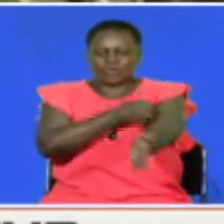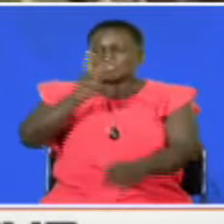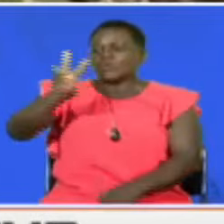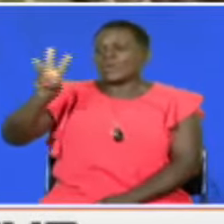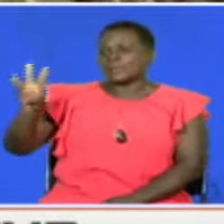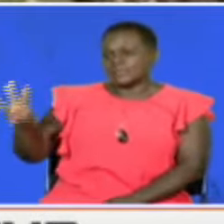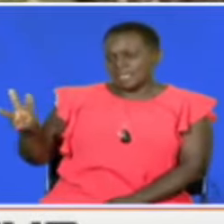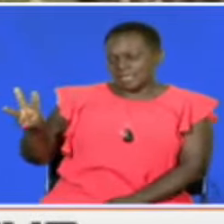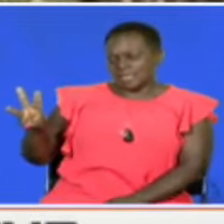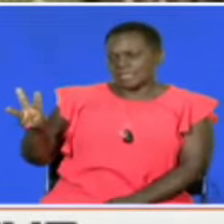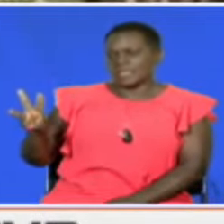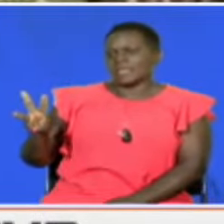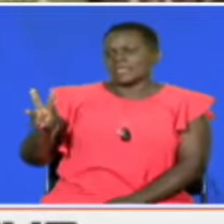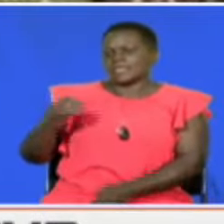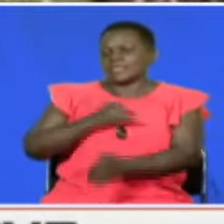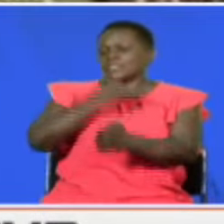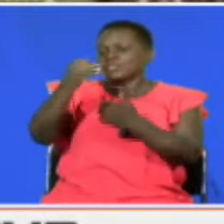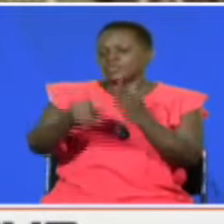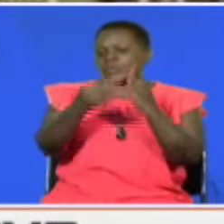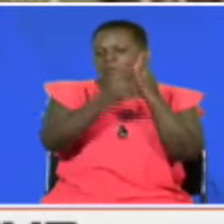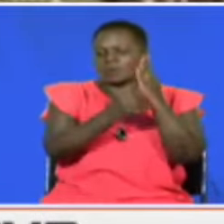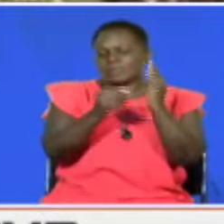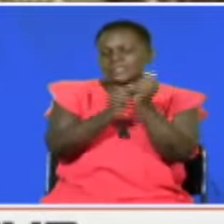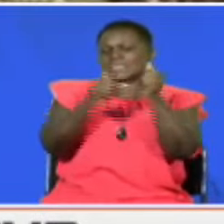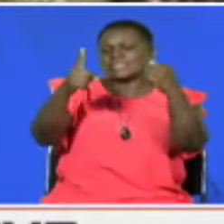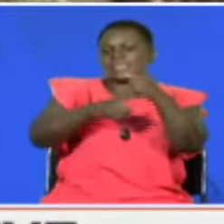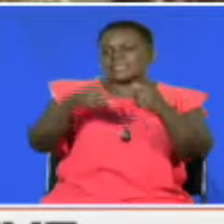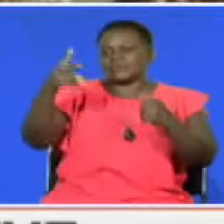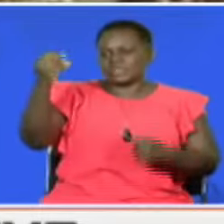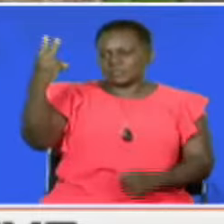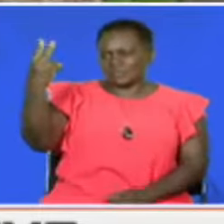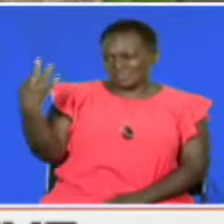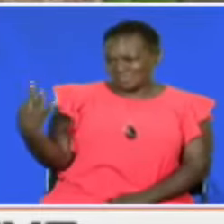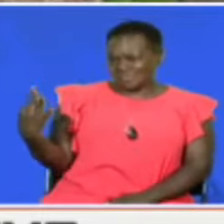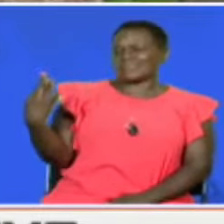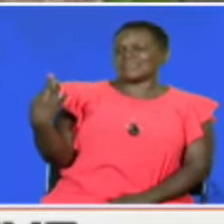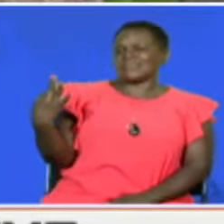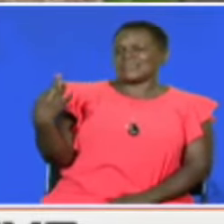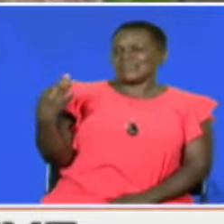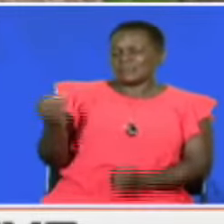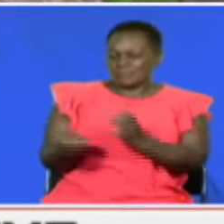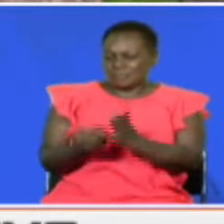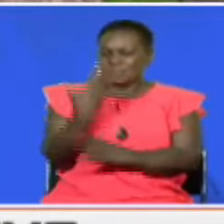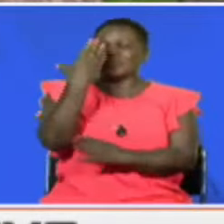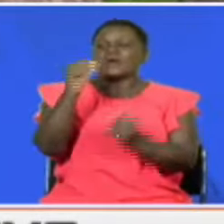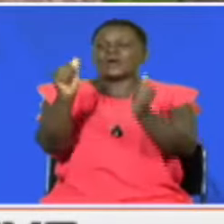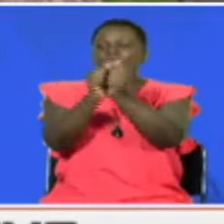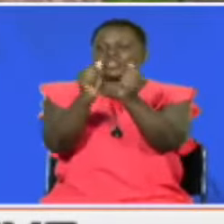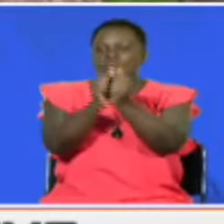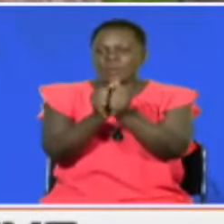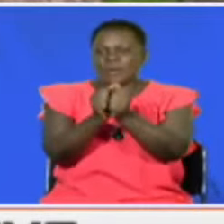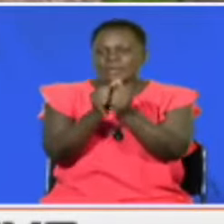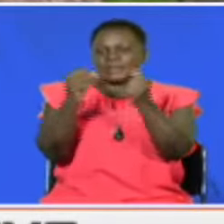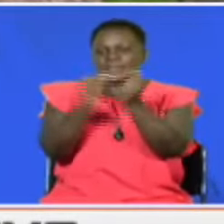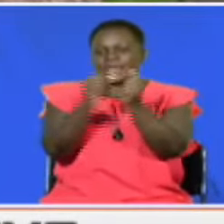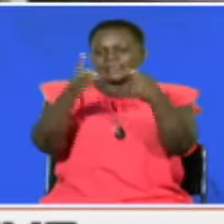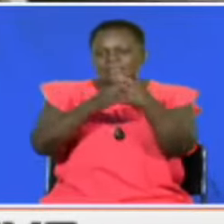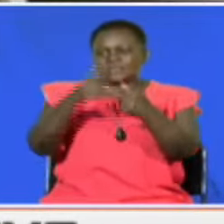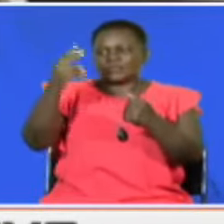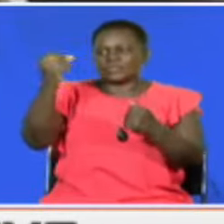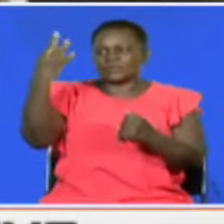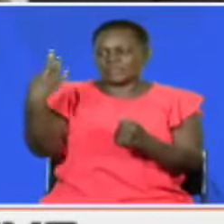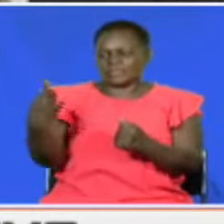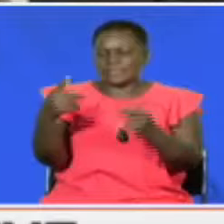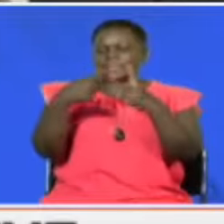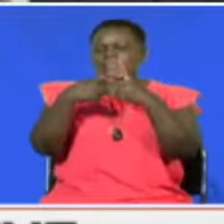website. The Social Health Insurance Act No. 16 of 2023 was enacted on October 19, 2023